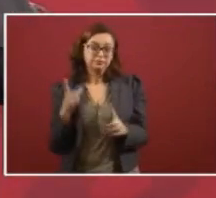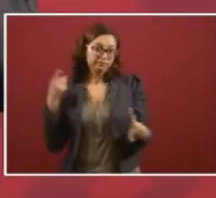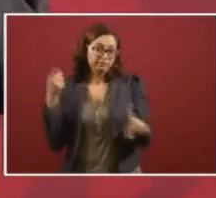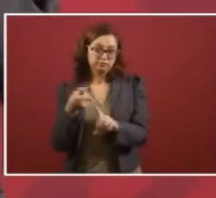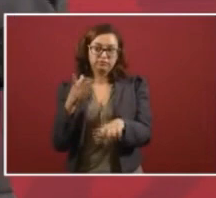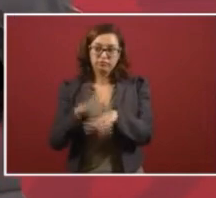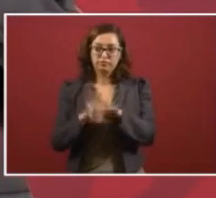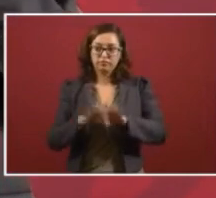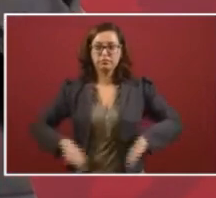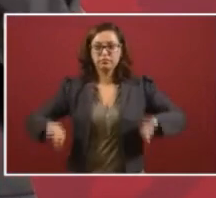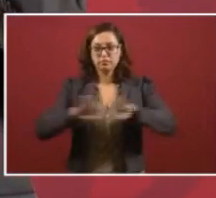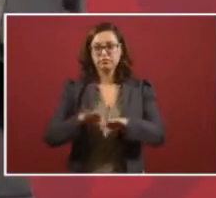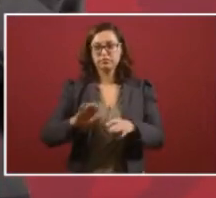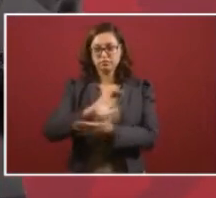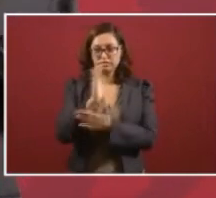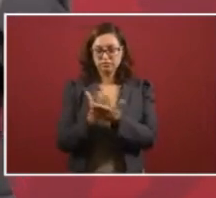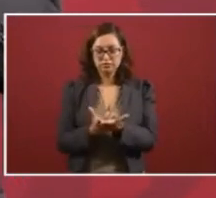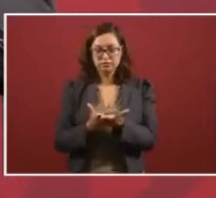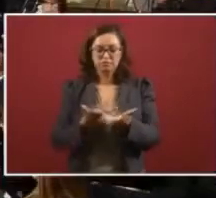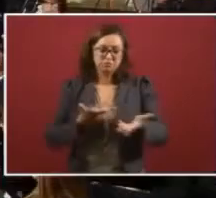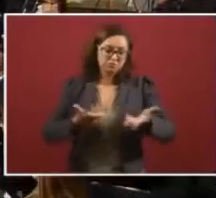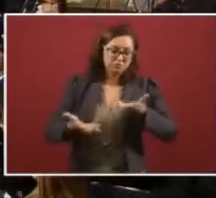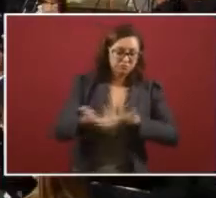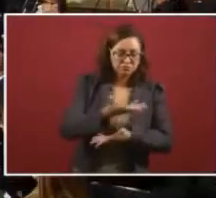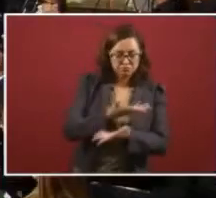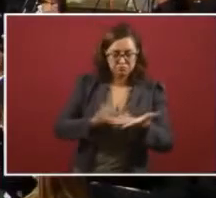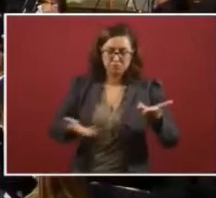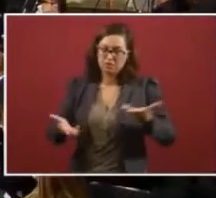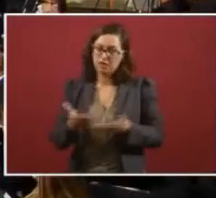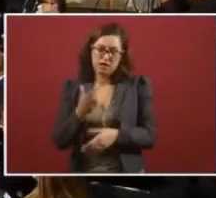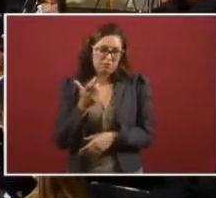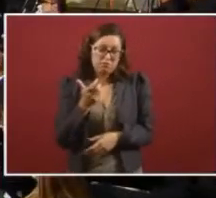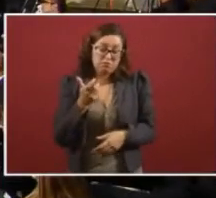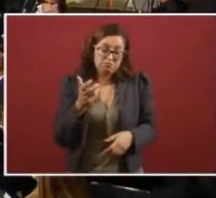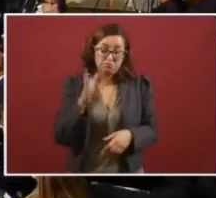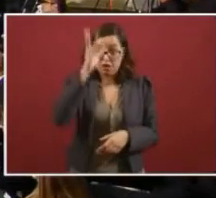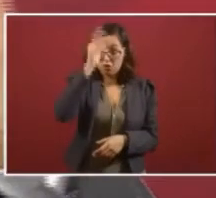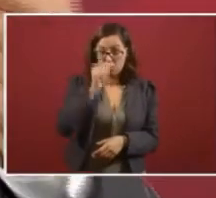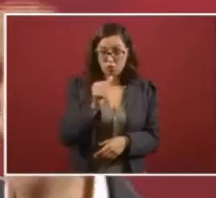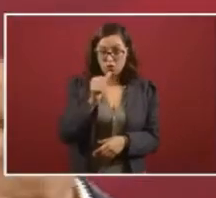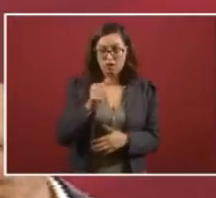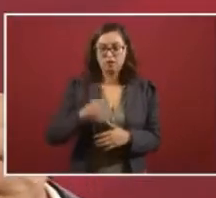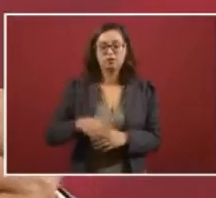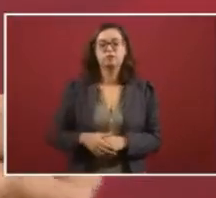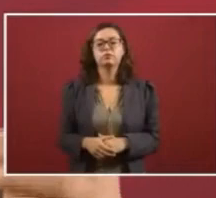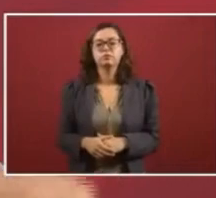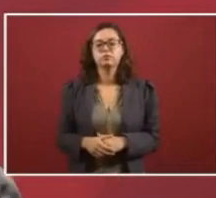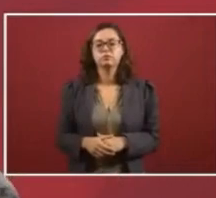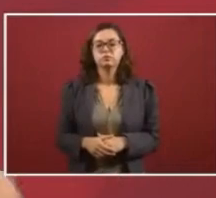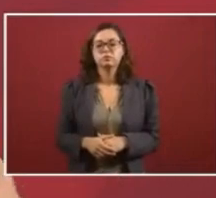tariff that we pay for to continue operation. It becomes doable.